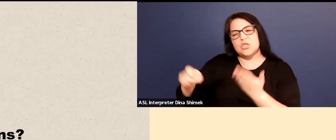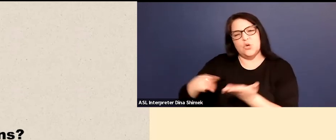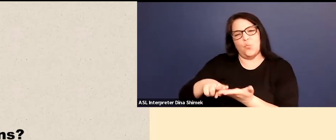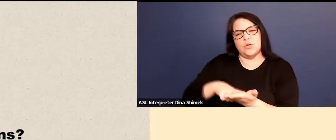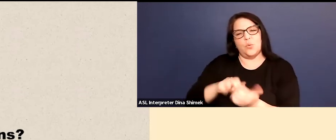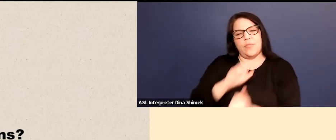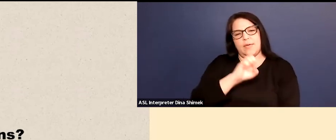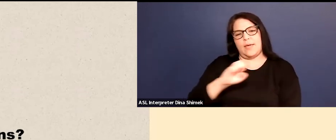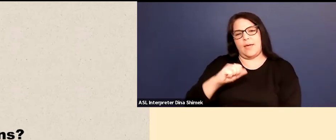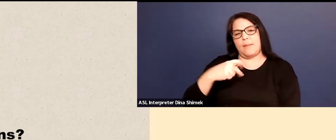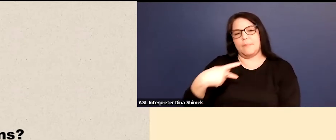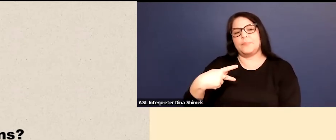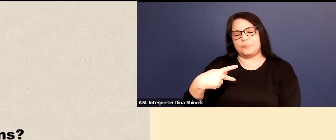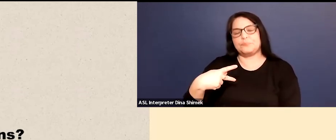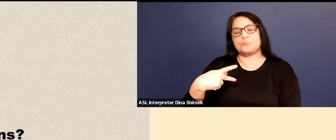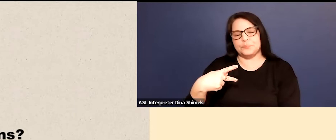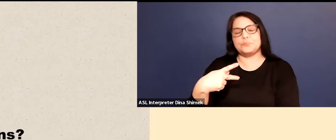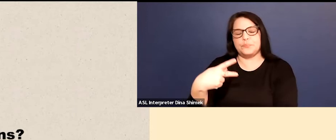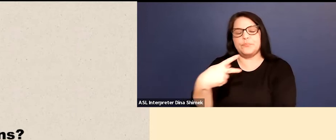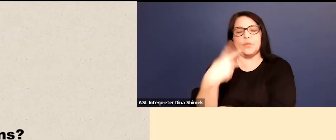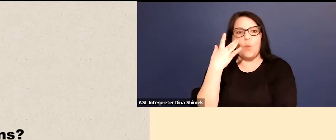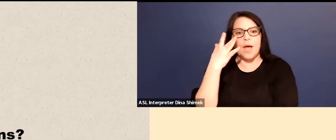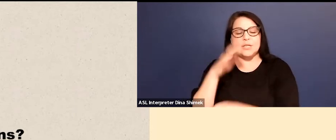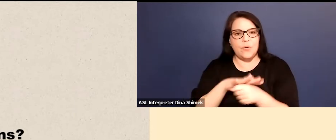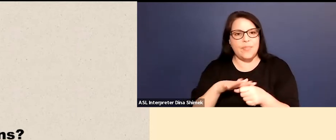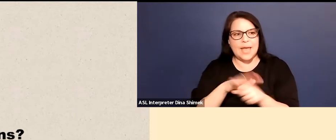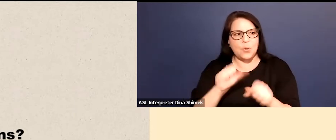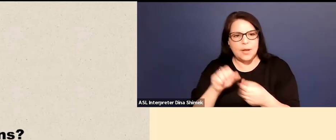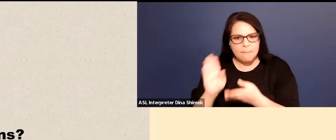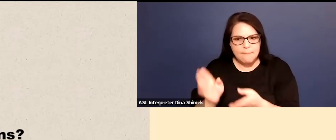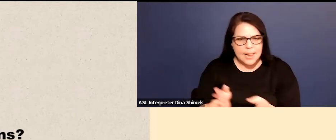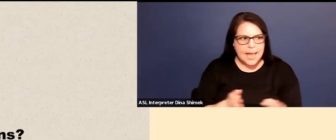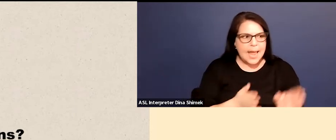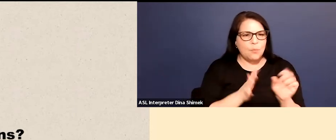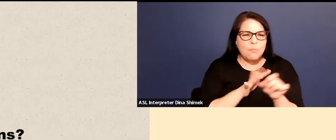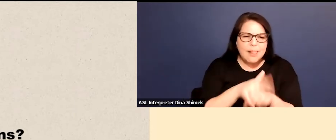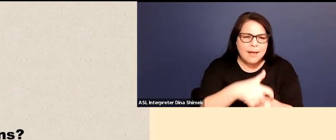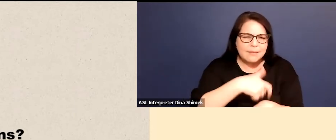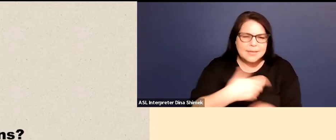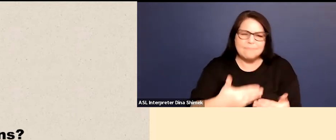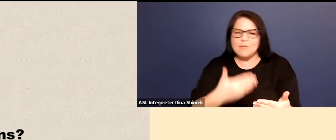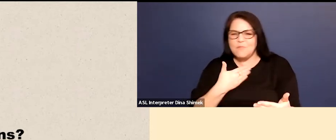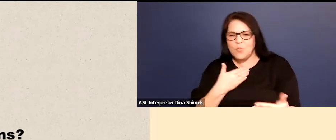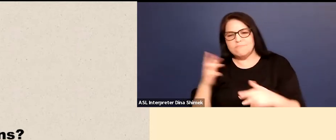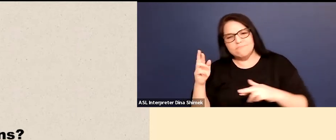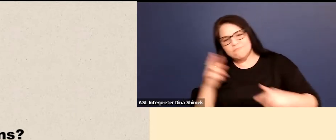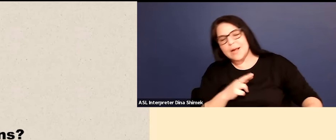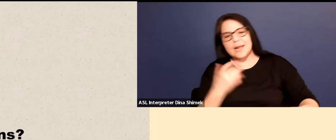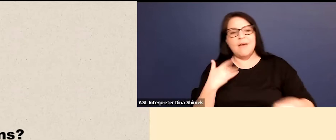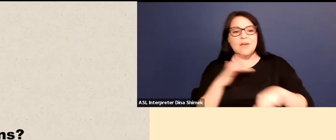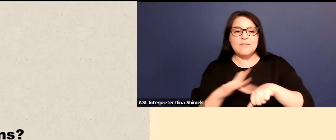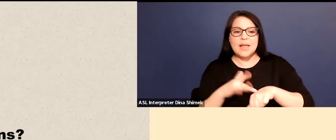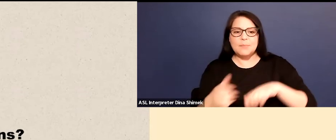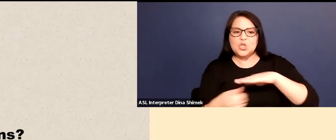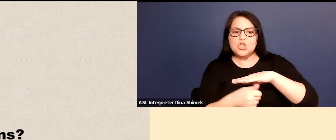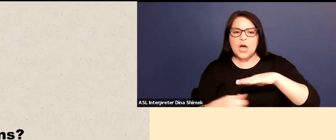Emergency Evacuation and Assistance Program so that the county can plan with ample time to make sure we have available shelter